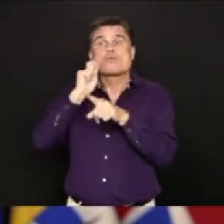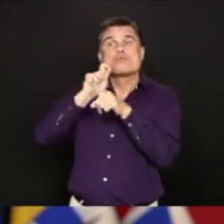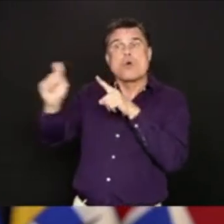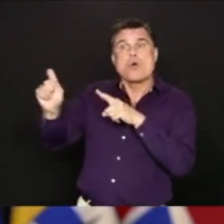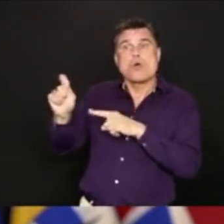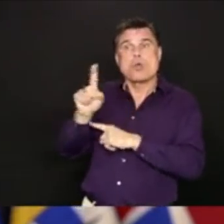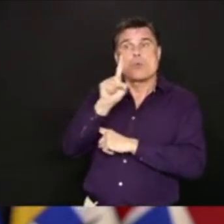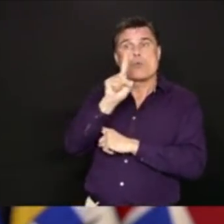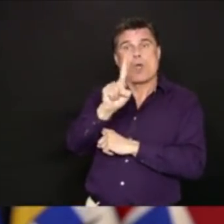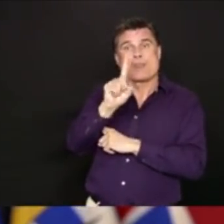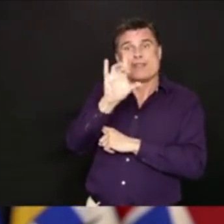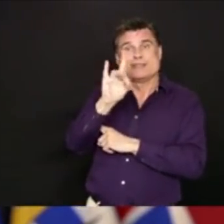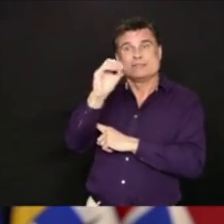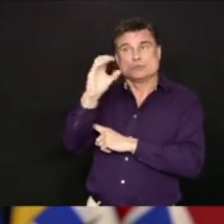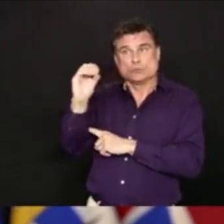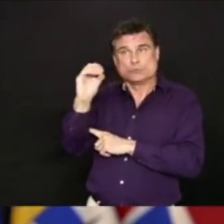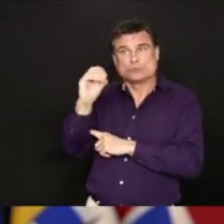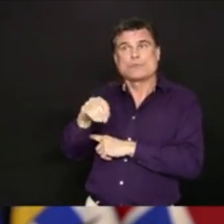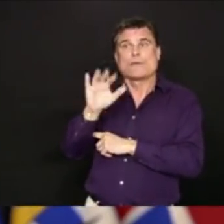1-800-563-0808 or email